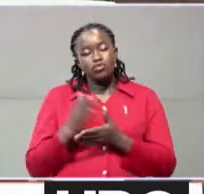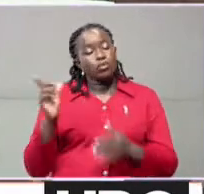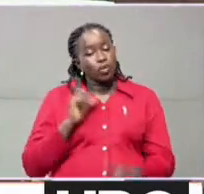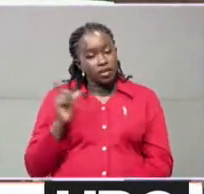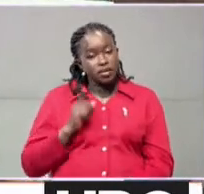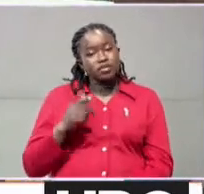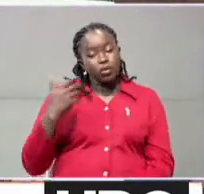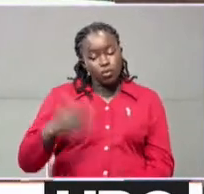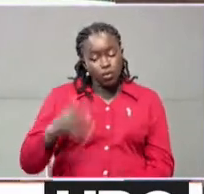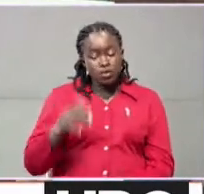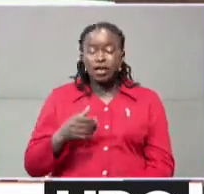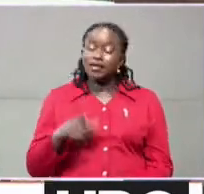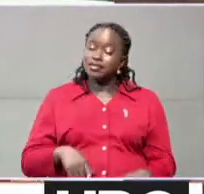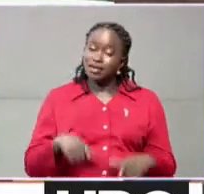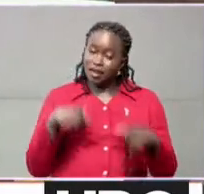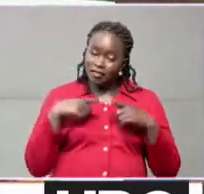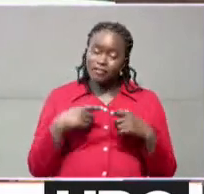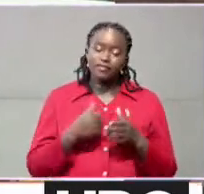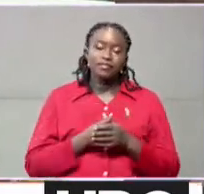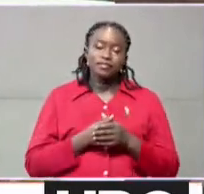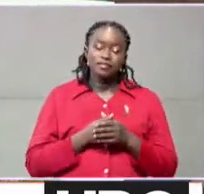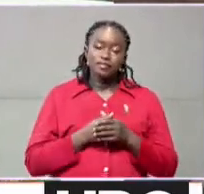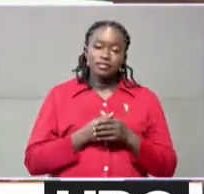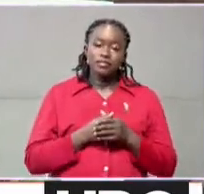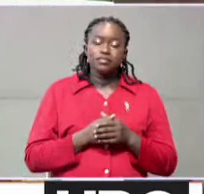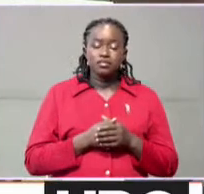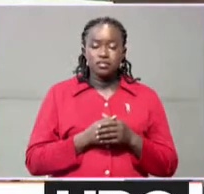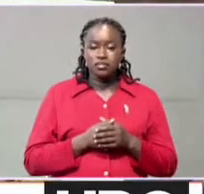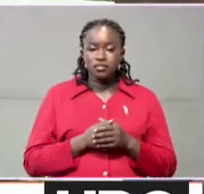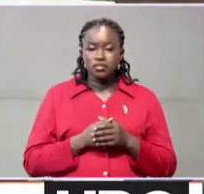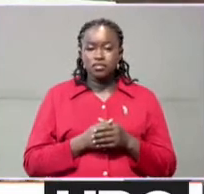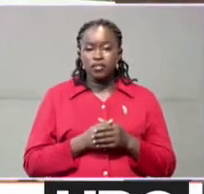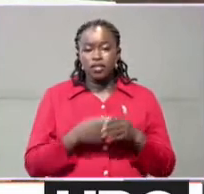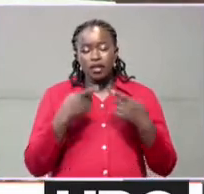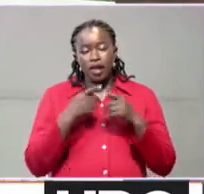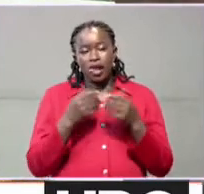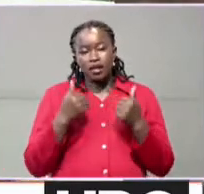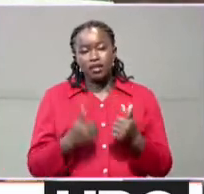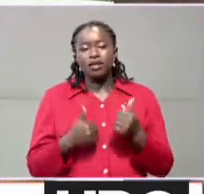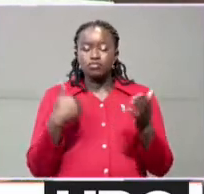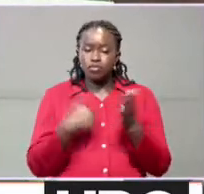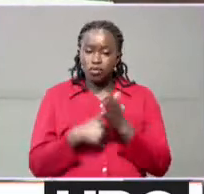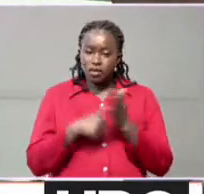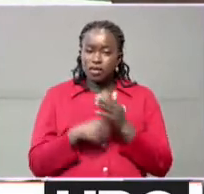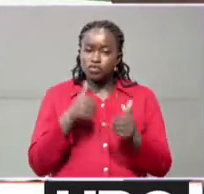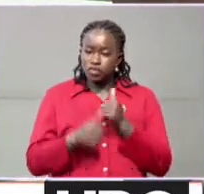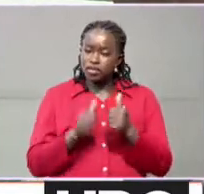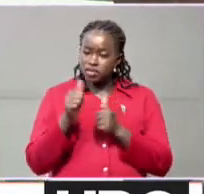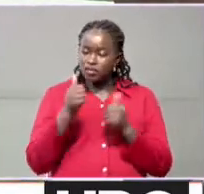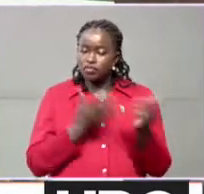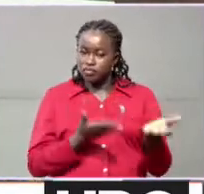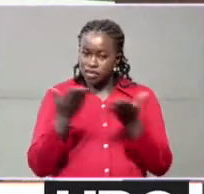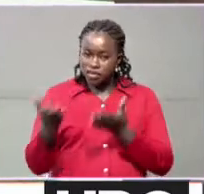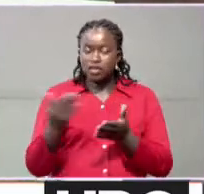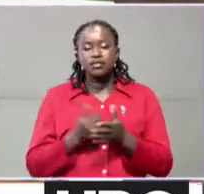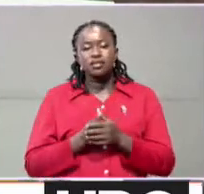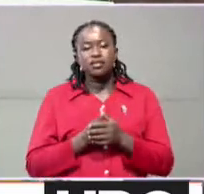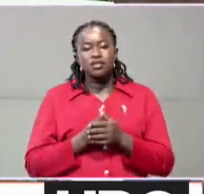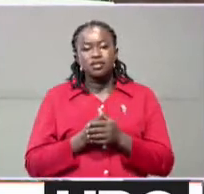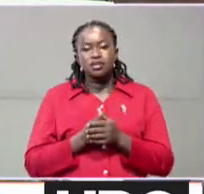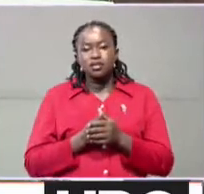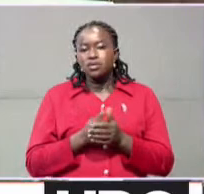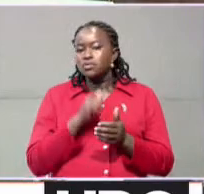life and yet uh the pro the problem he's presenting is actually not